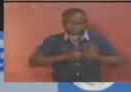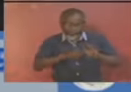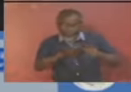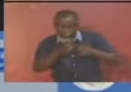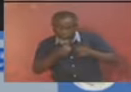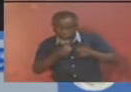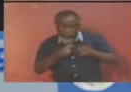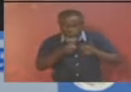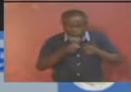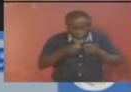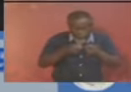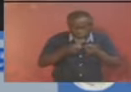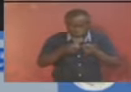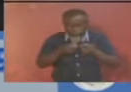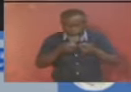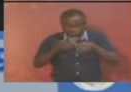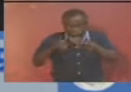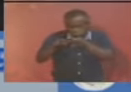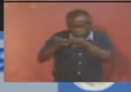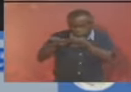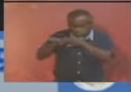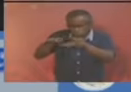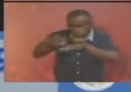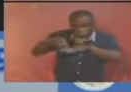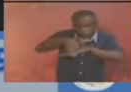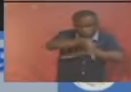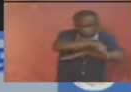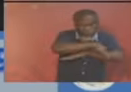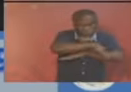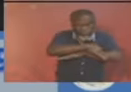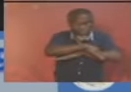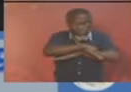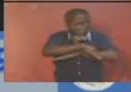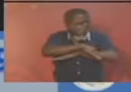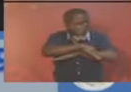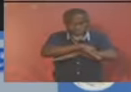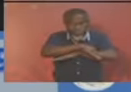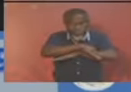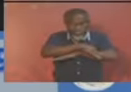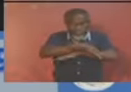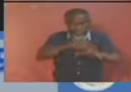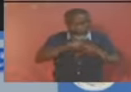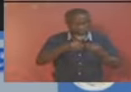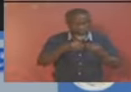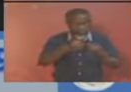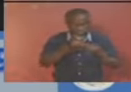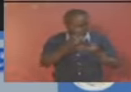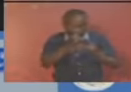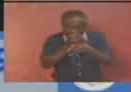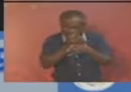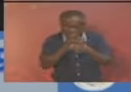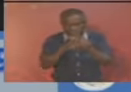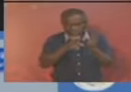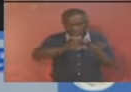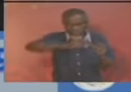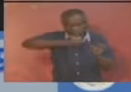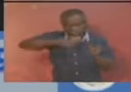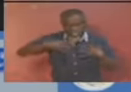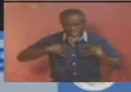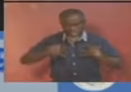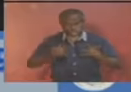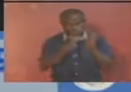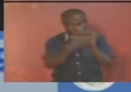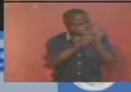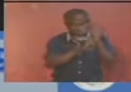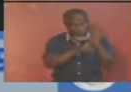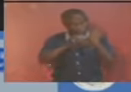pandemic, we closed our borders, and then we implemented, public health measures of masking and social distancing and,